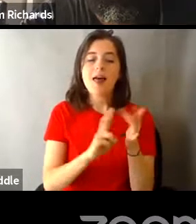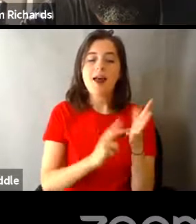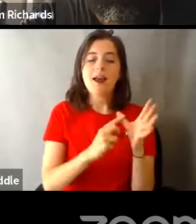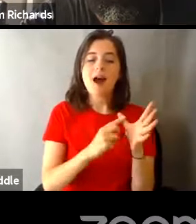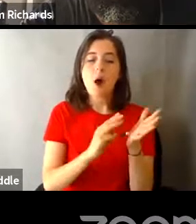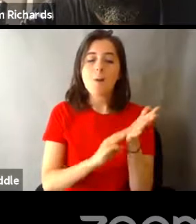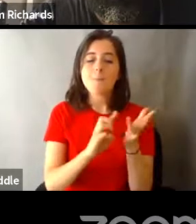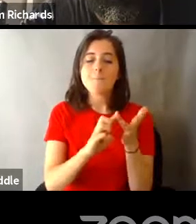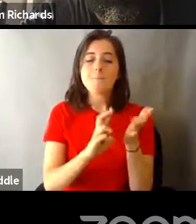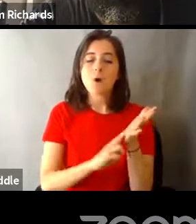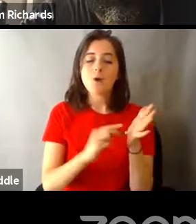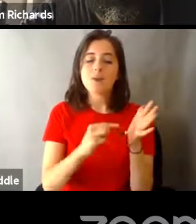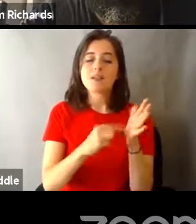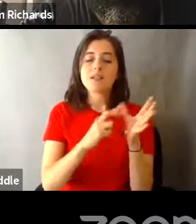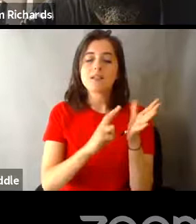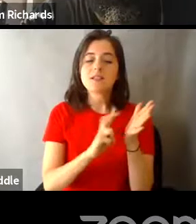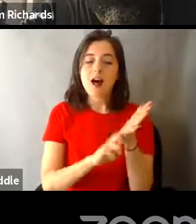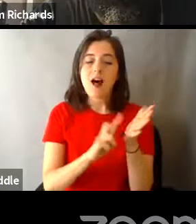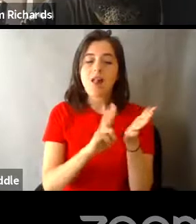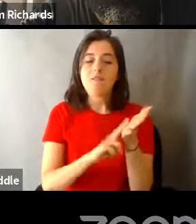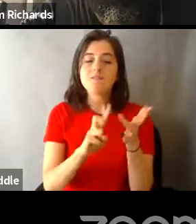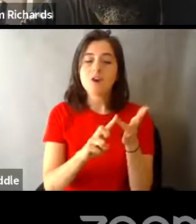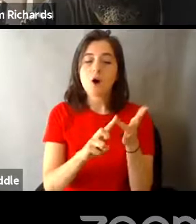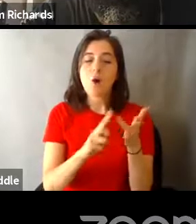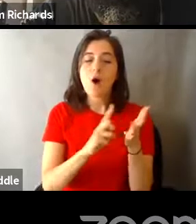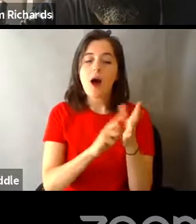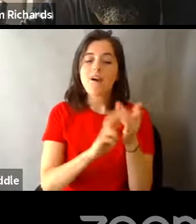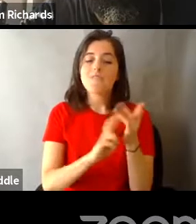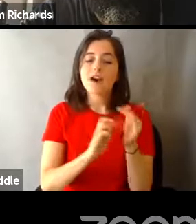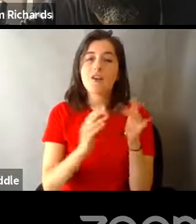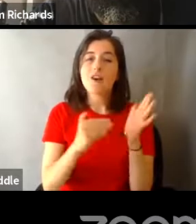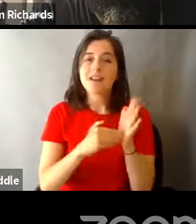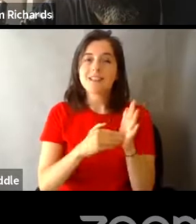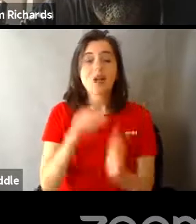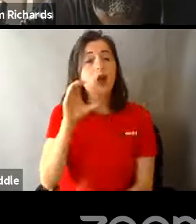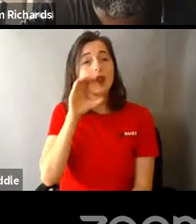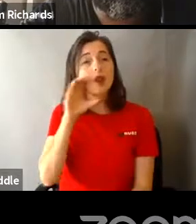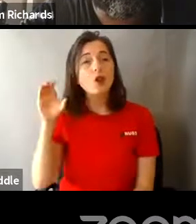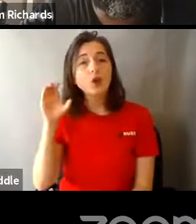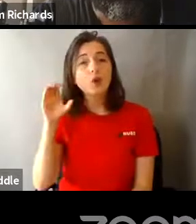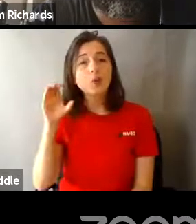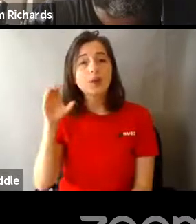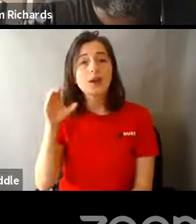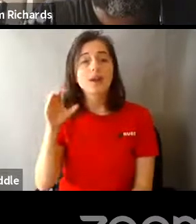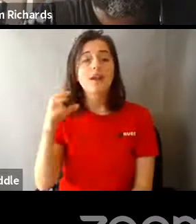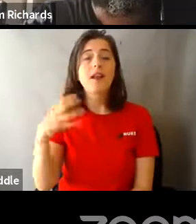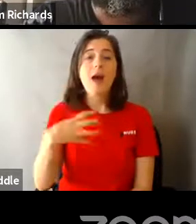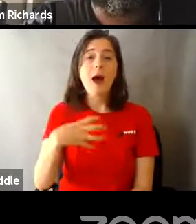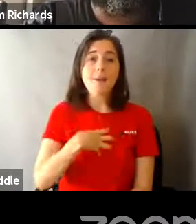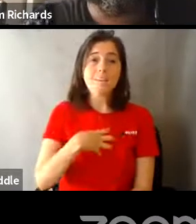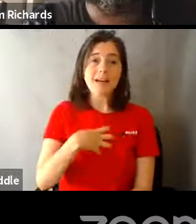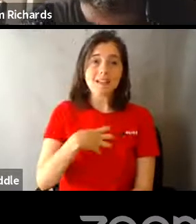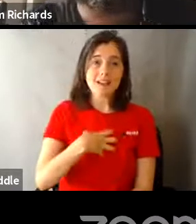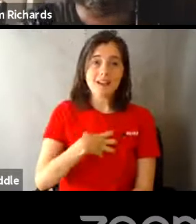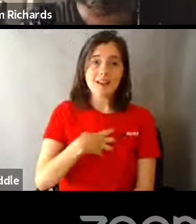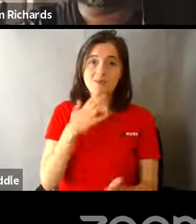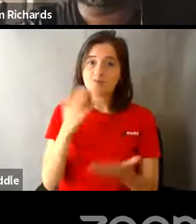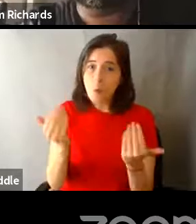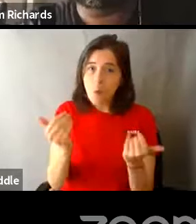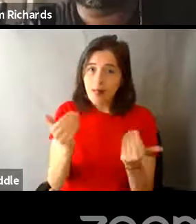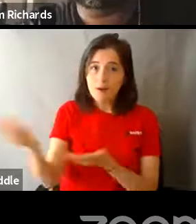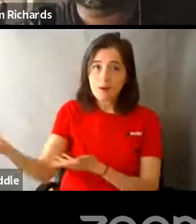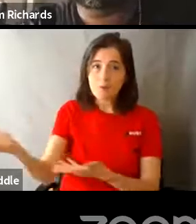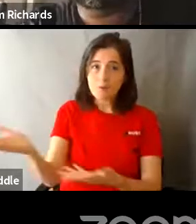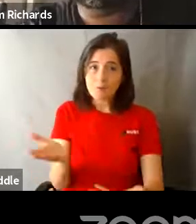Alvarez, the Cuban ambassador. Barbara, you are very, very welcome, and the floor is yours.